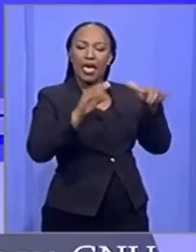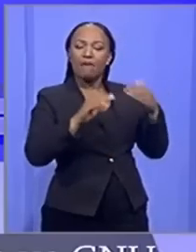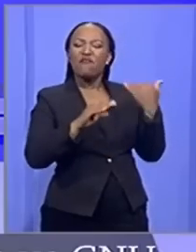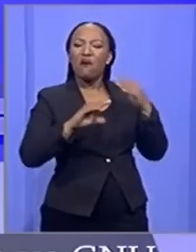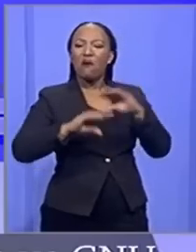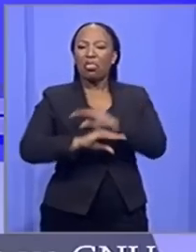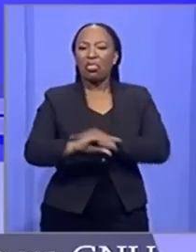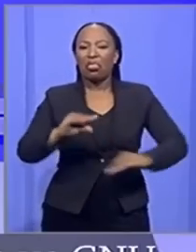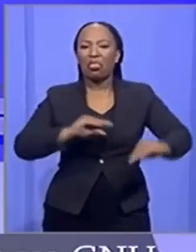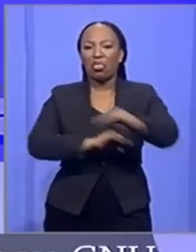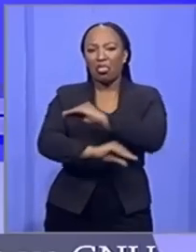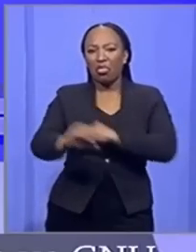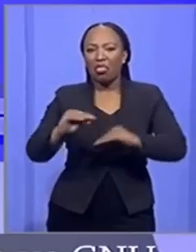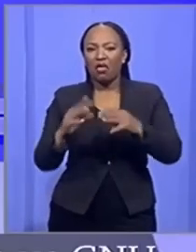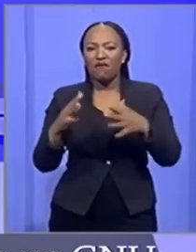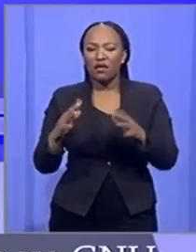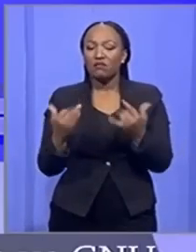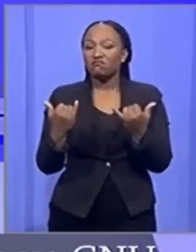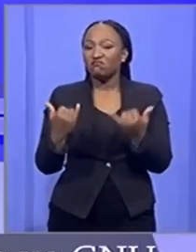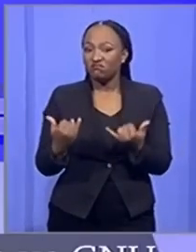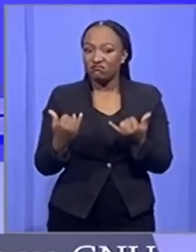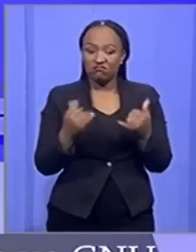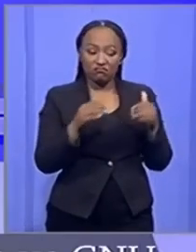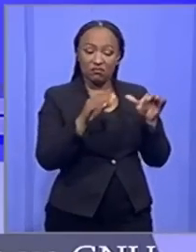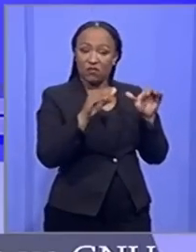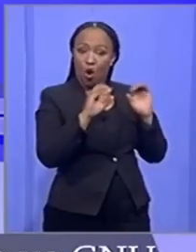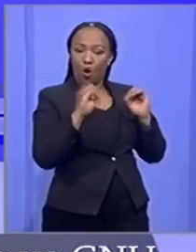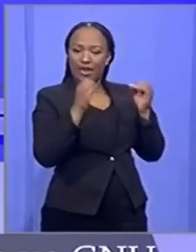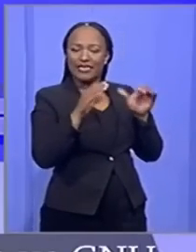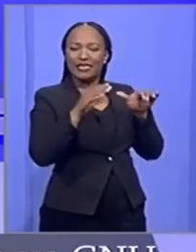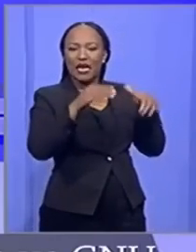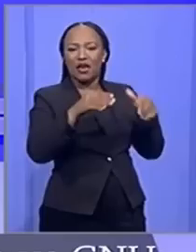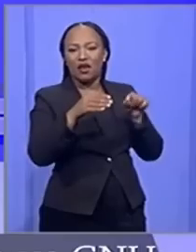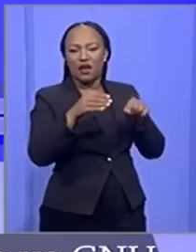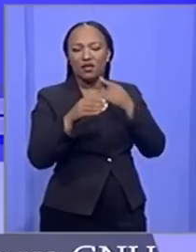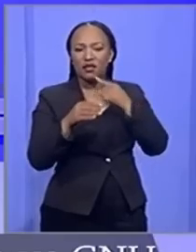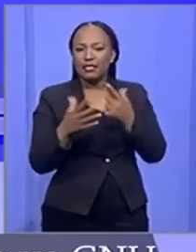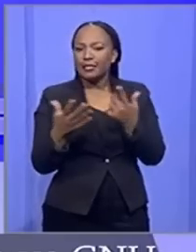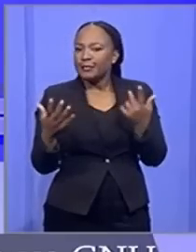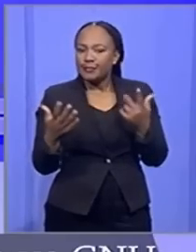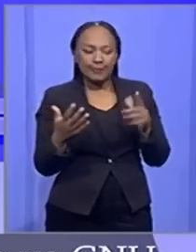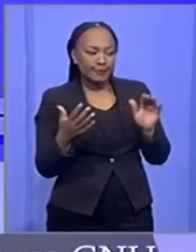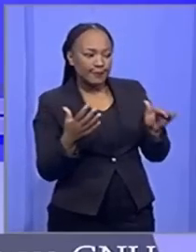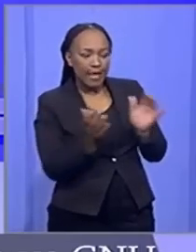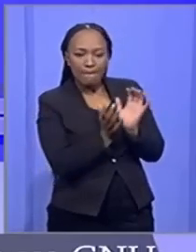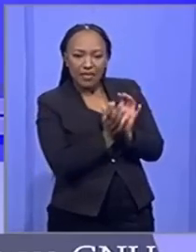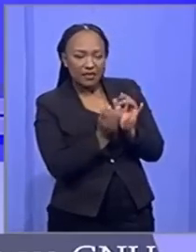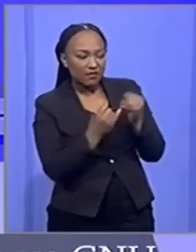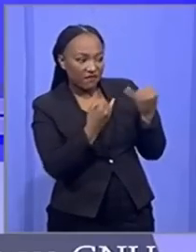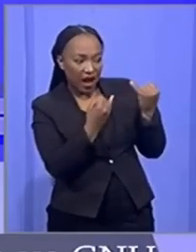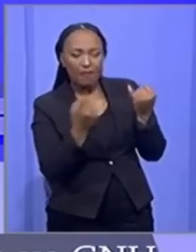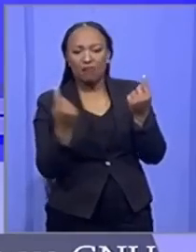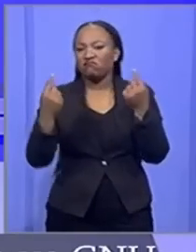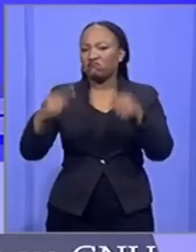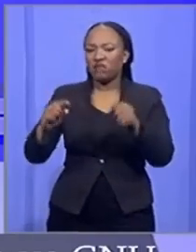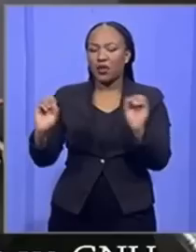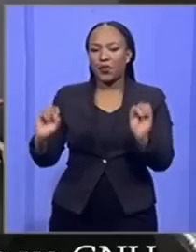a tiišeleditšego gore mokgatlo woo o paletše ke go iponagatša kopanong yeo e bego e rulagantšwe.